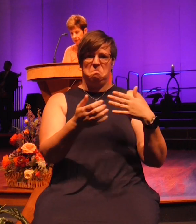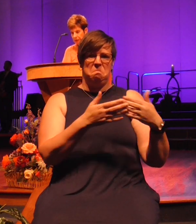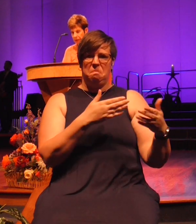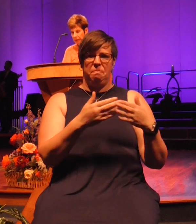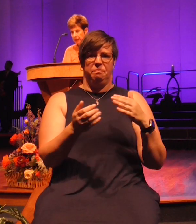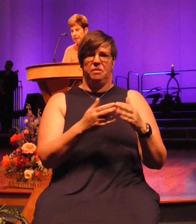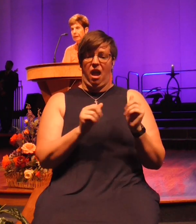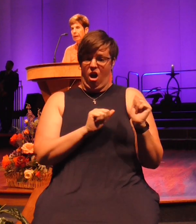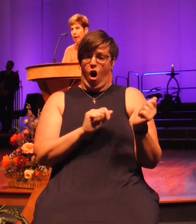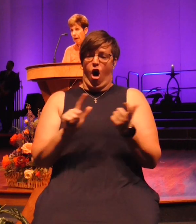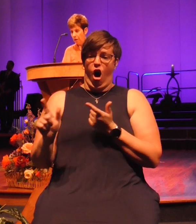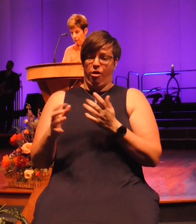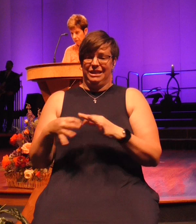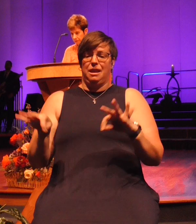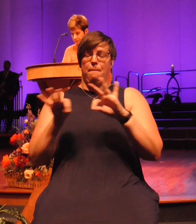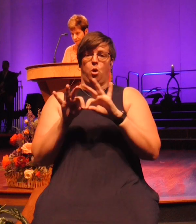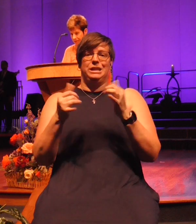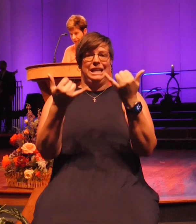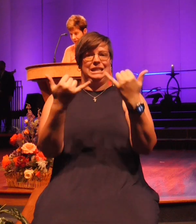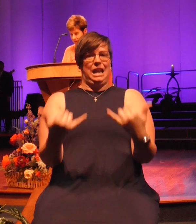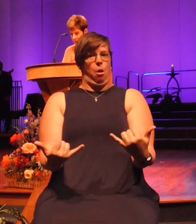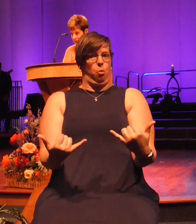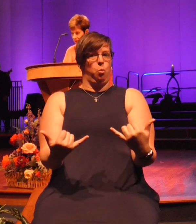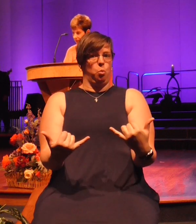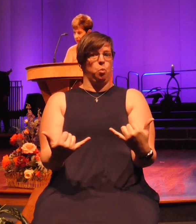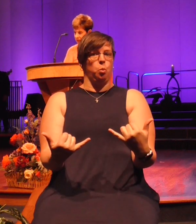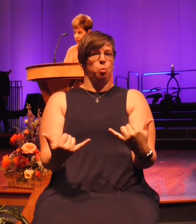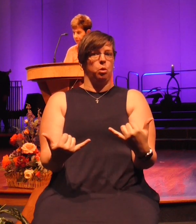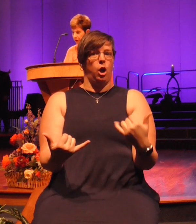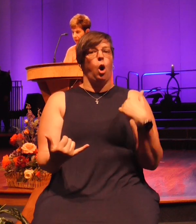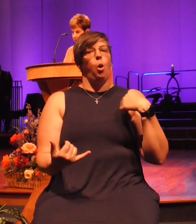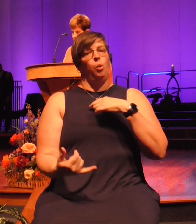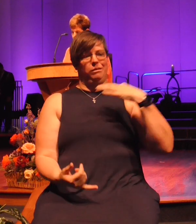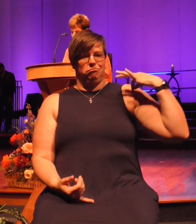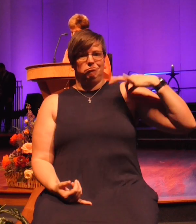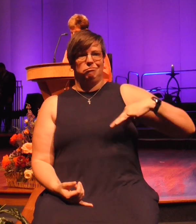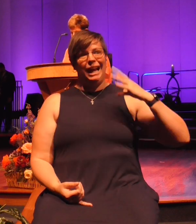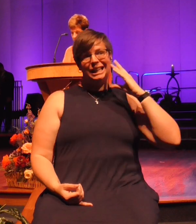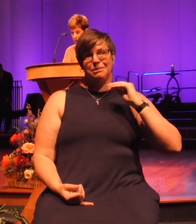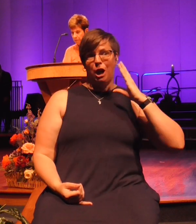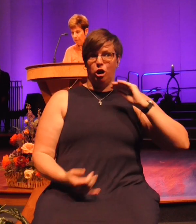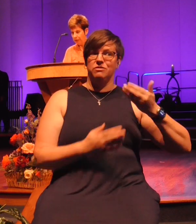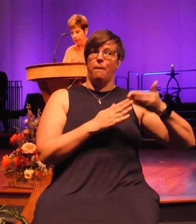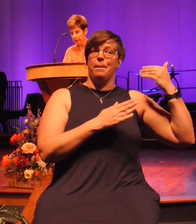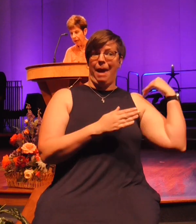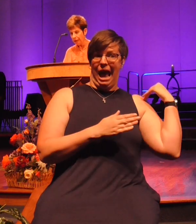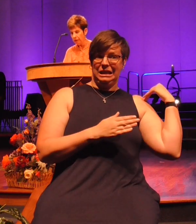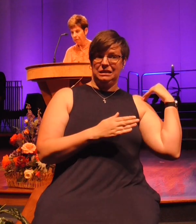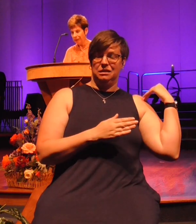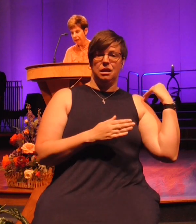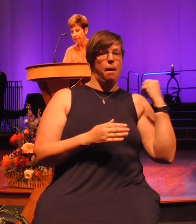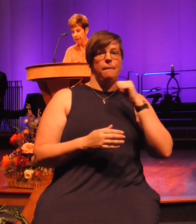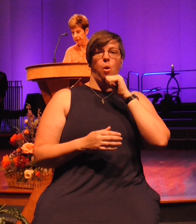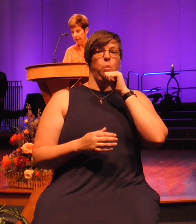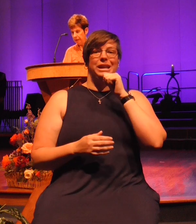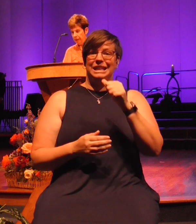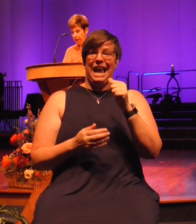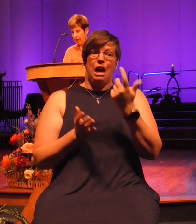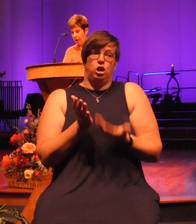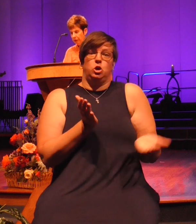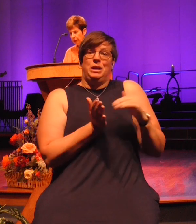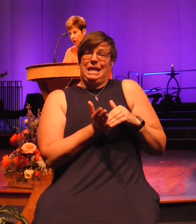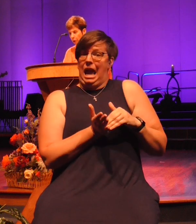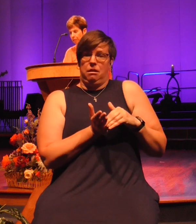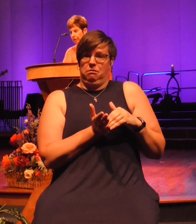all there is ever is the now. We can gain experience from the past, but we cannot